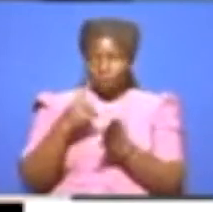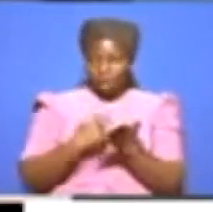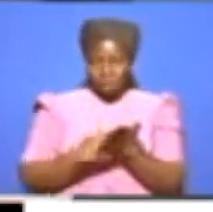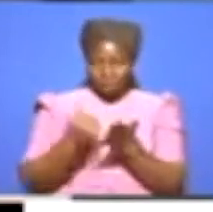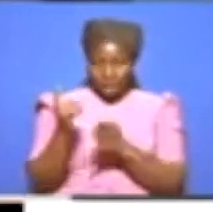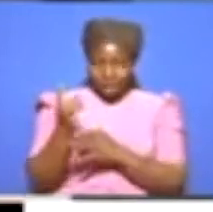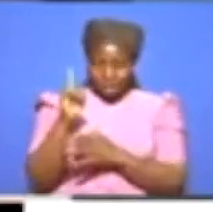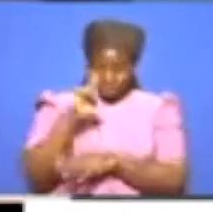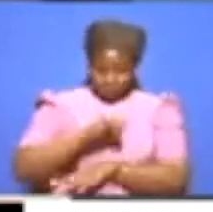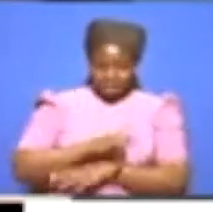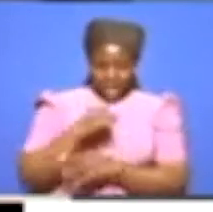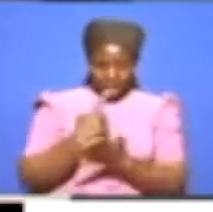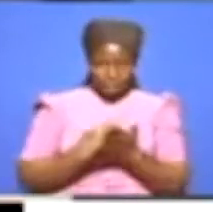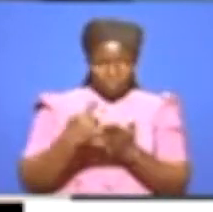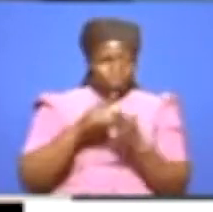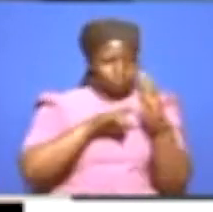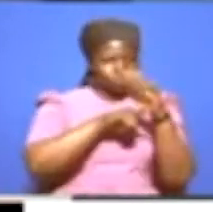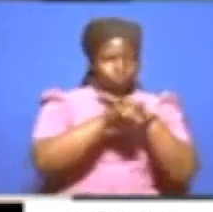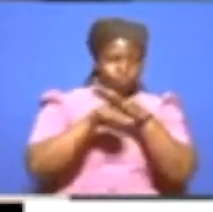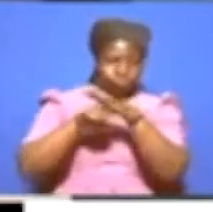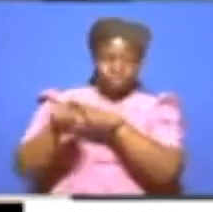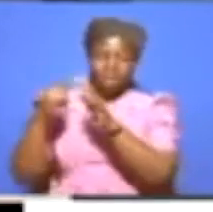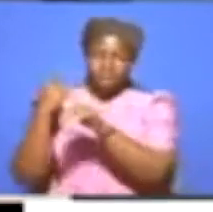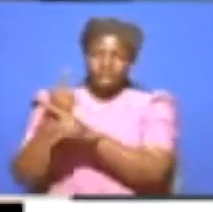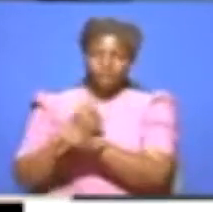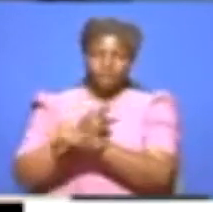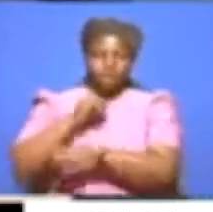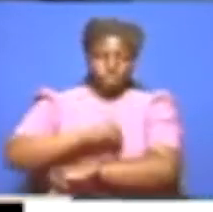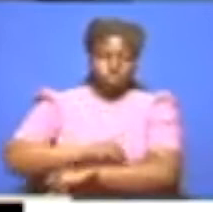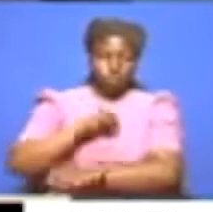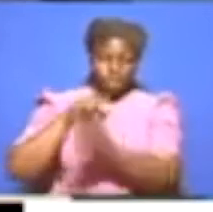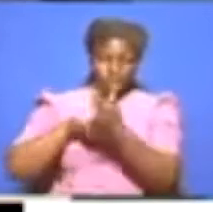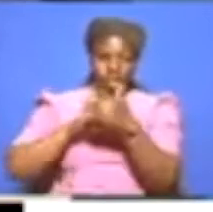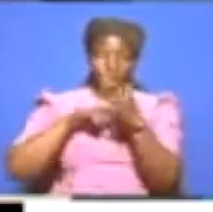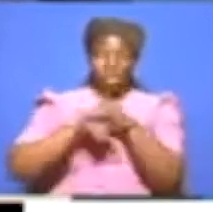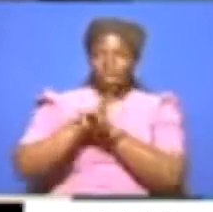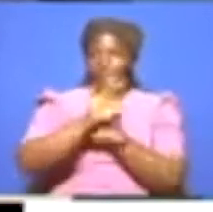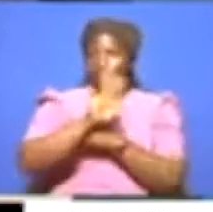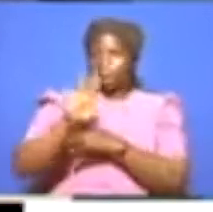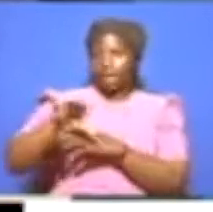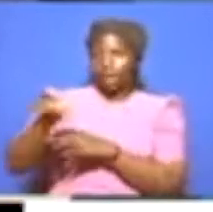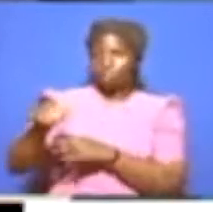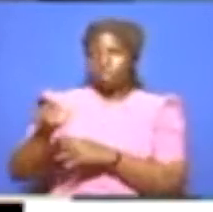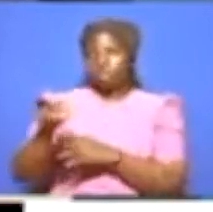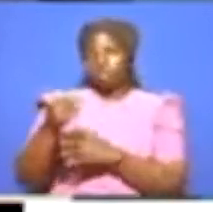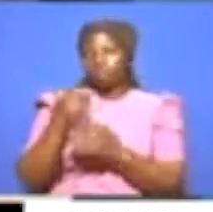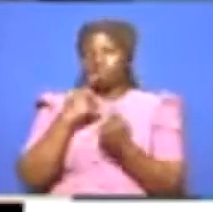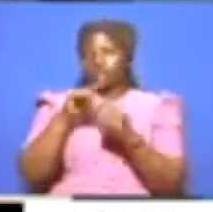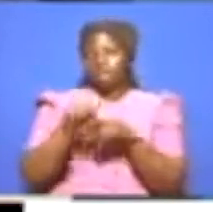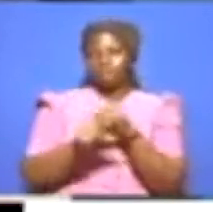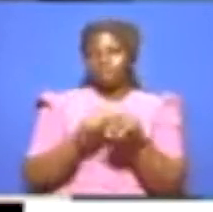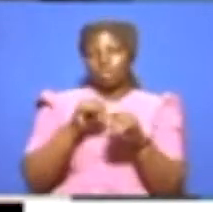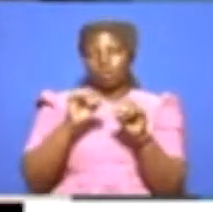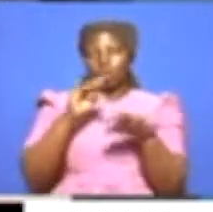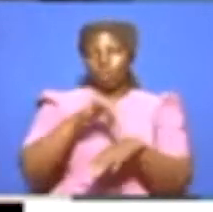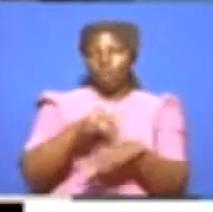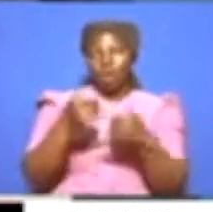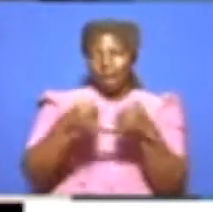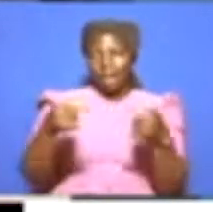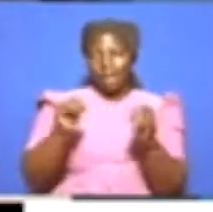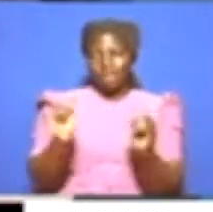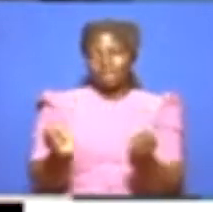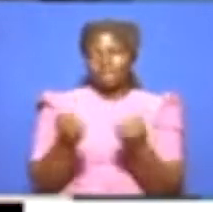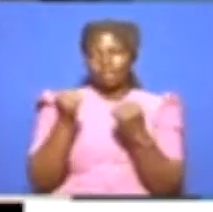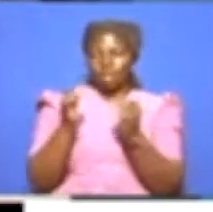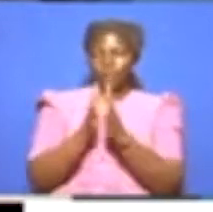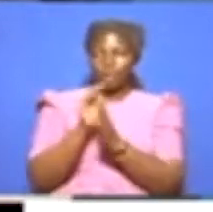to different schools within their counties to preach amongst scouting values, online safety. So with that, we have had hundreds of